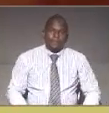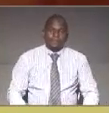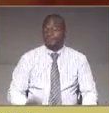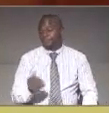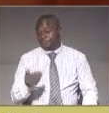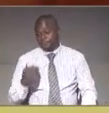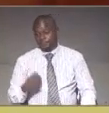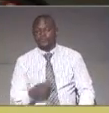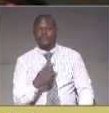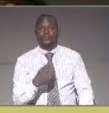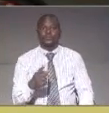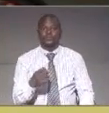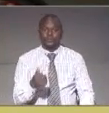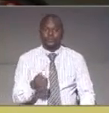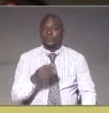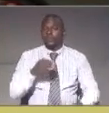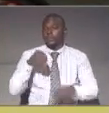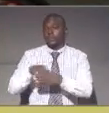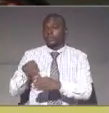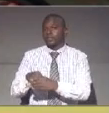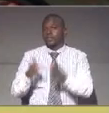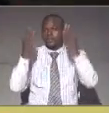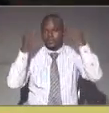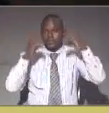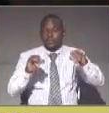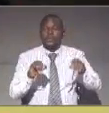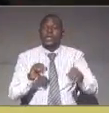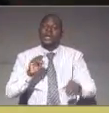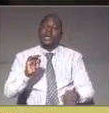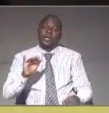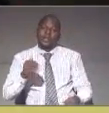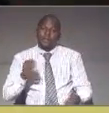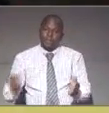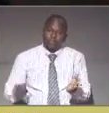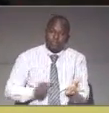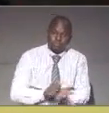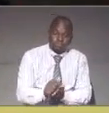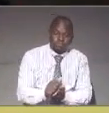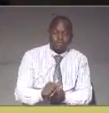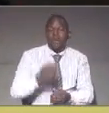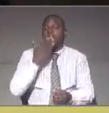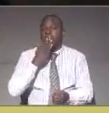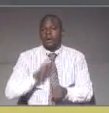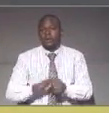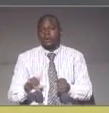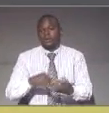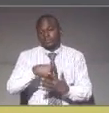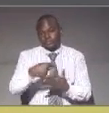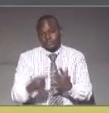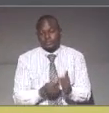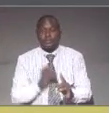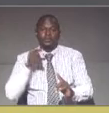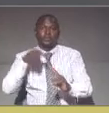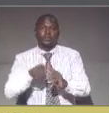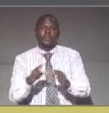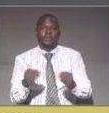Prior to the 2016 presidential elections, the NRM government published a manifesto setting targets and priorities for various